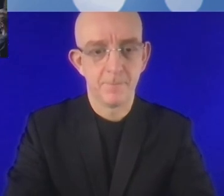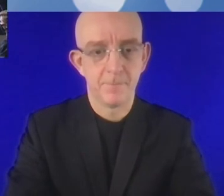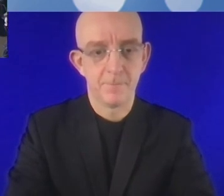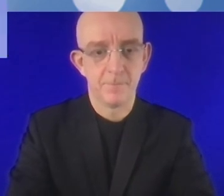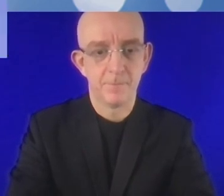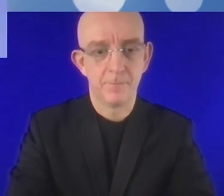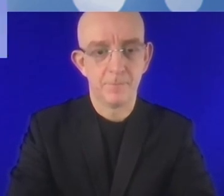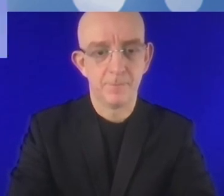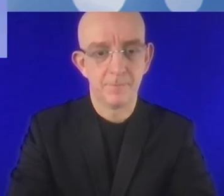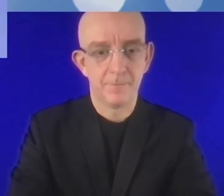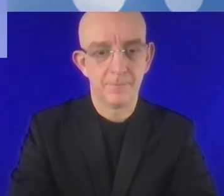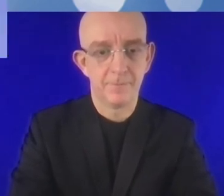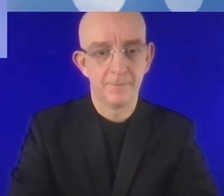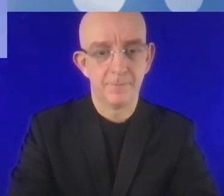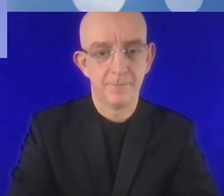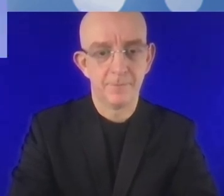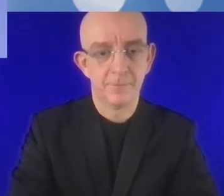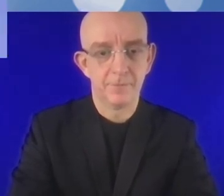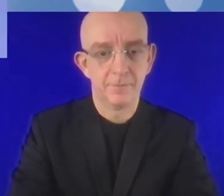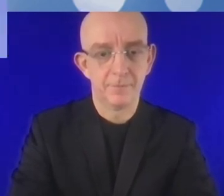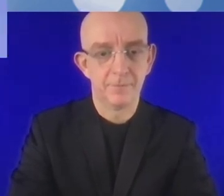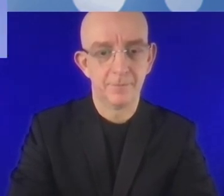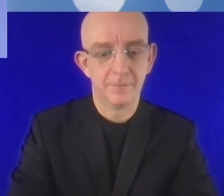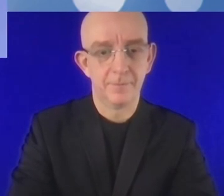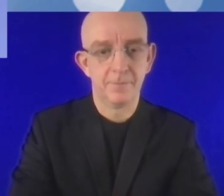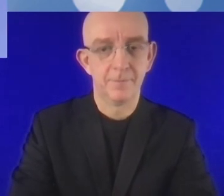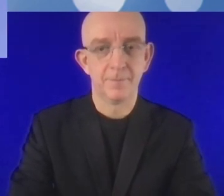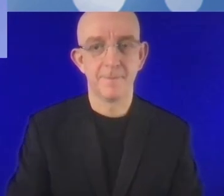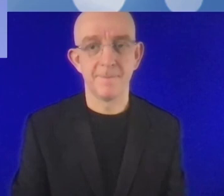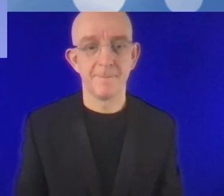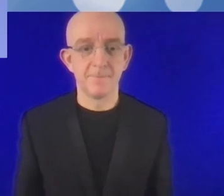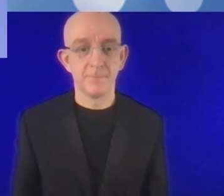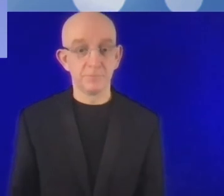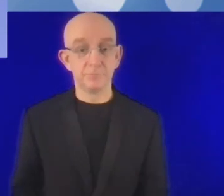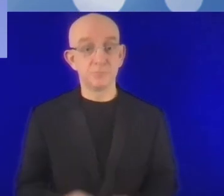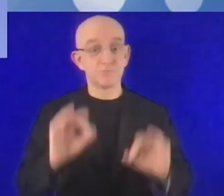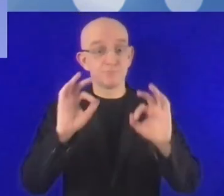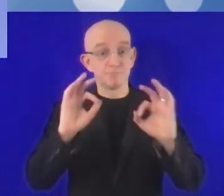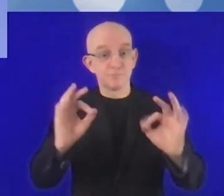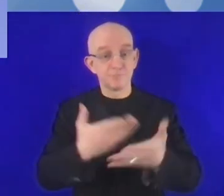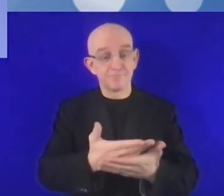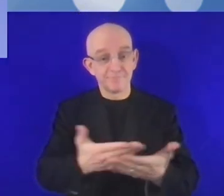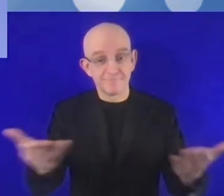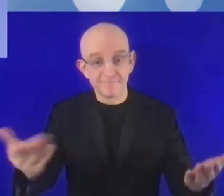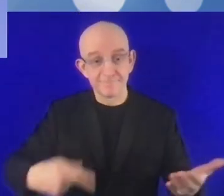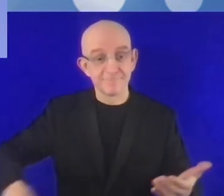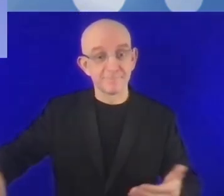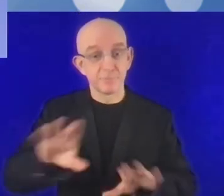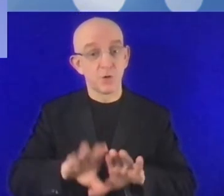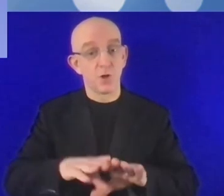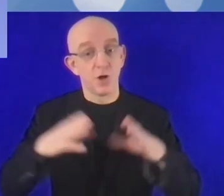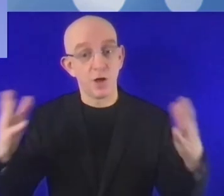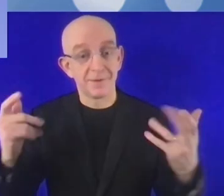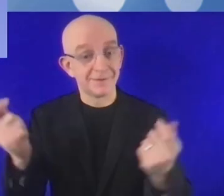gentlemen, the opening ceremony of the annual Internet Forum, Governance Forum, is nearing its end.